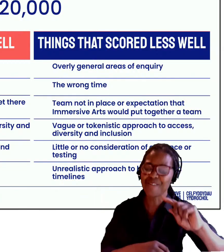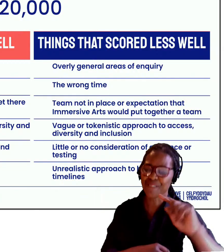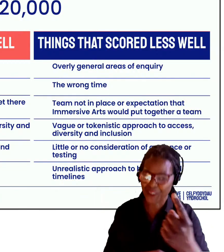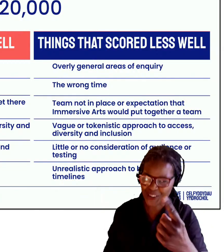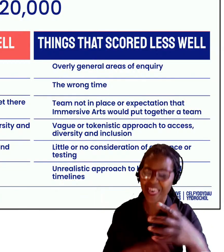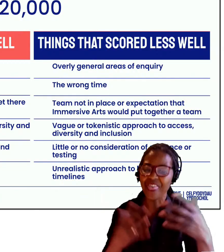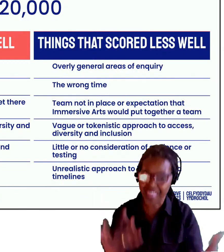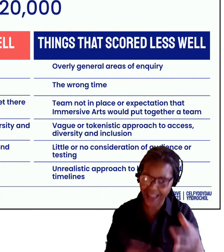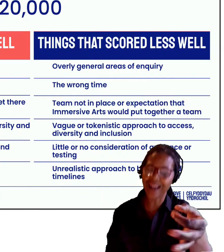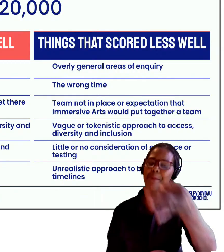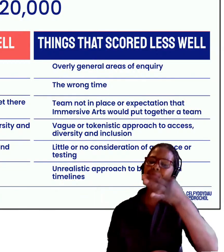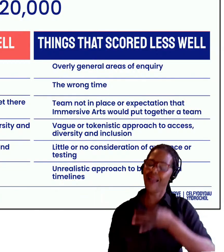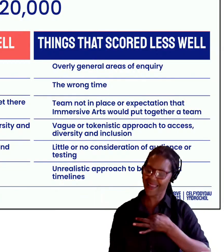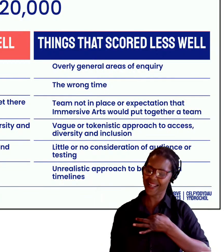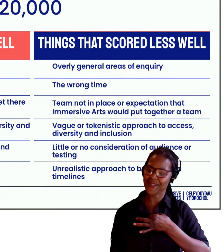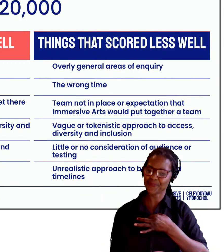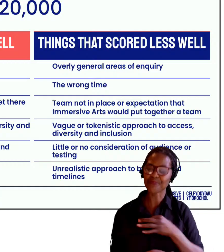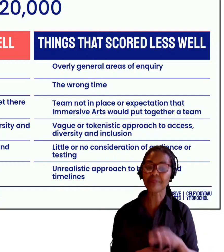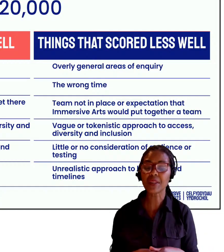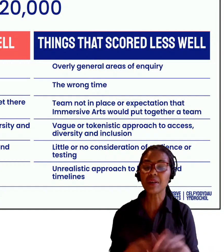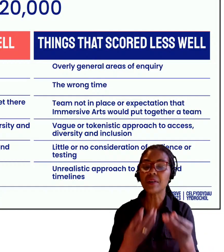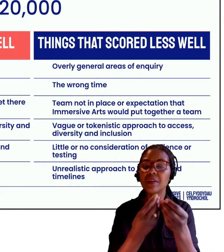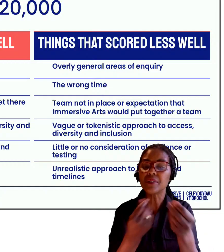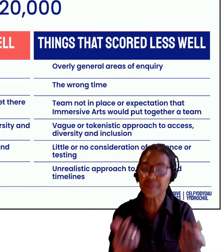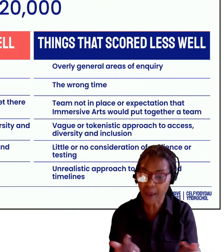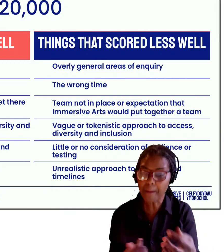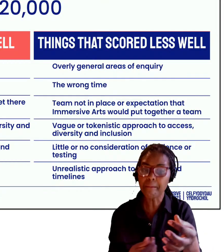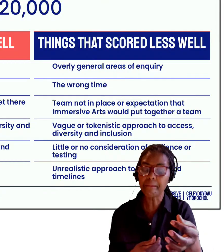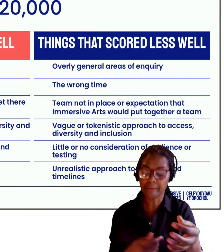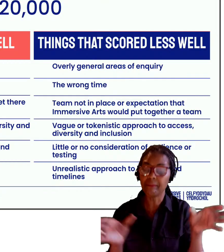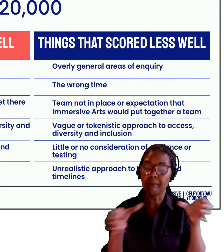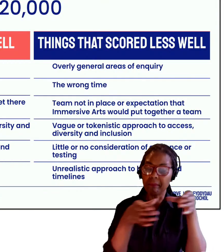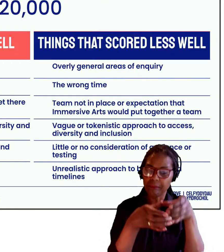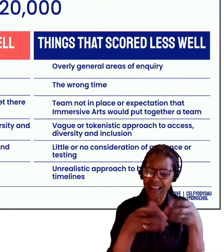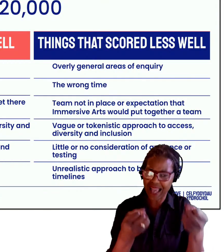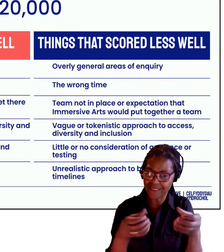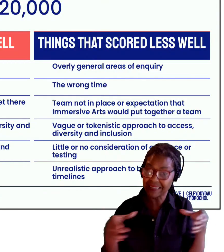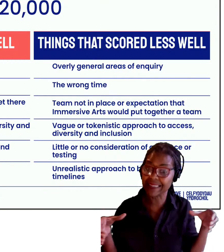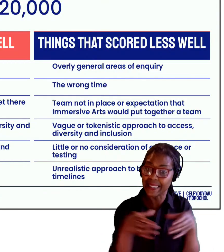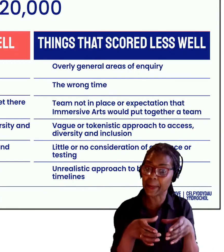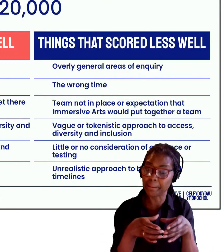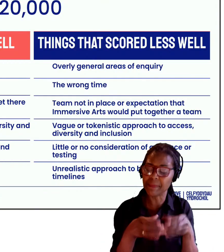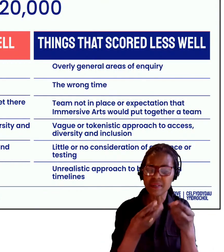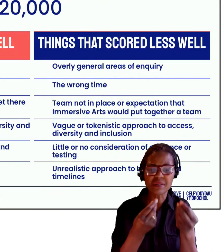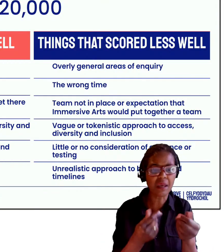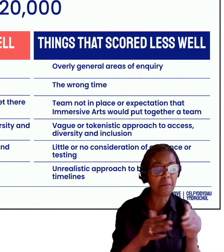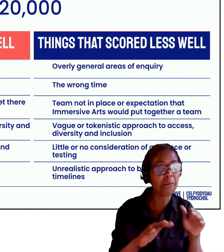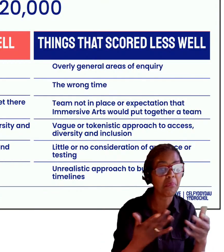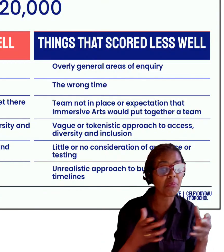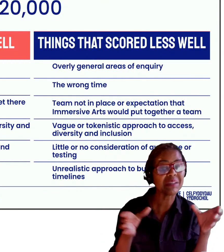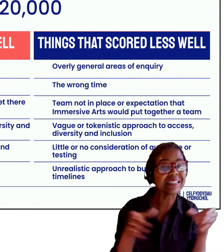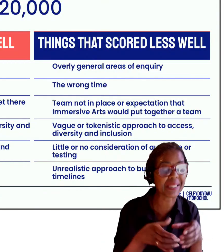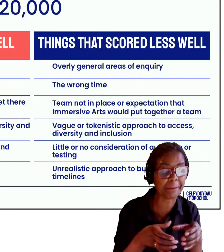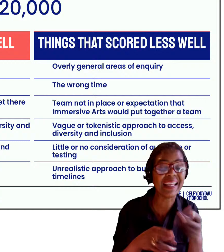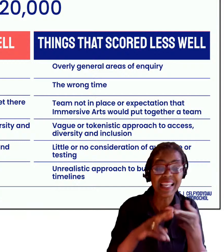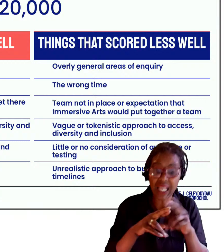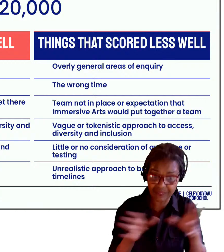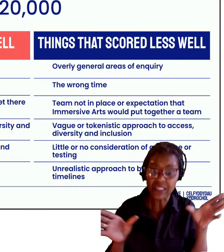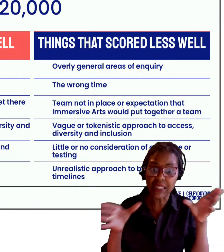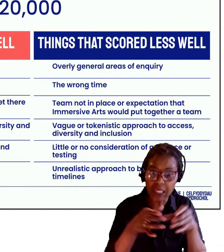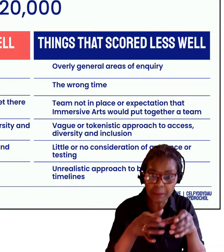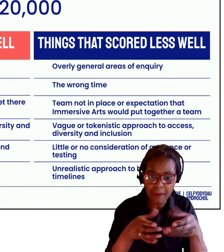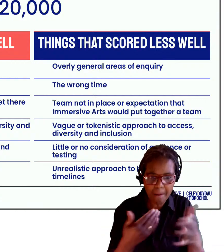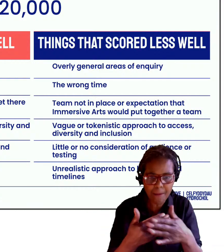Applications which had a team in place or a plan of how to get there. Clarity on who would need to be involved for the project so that it could